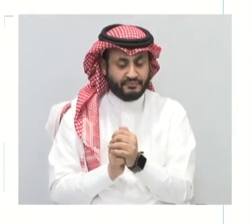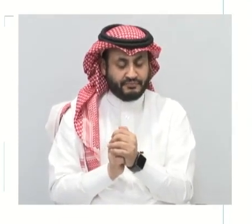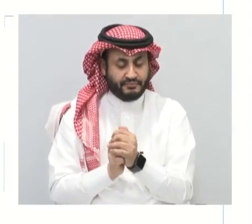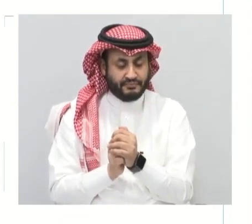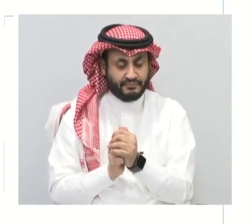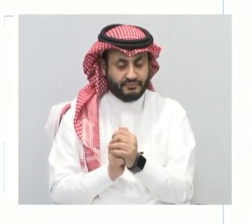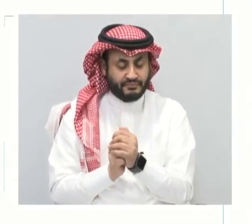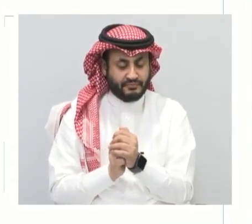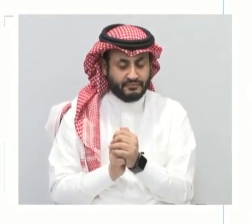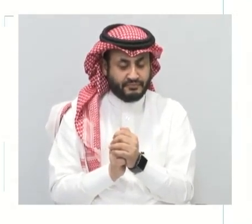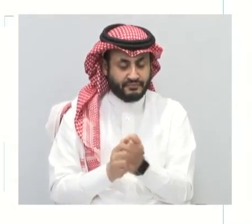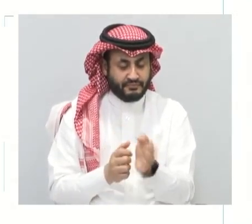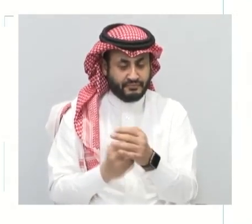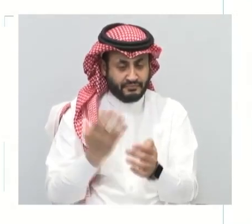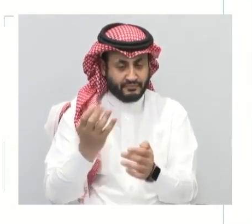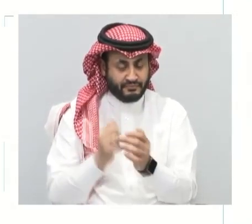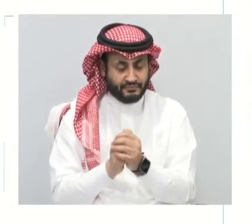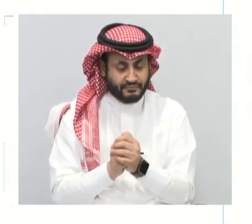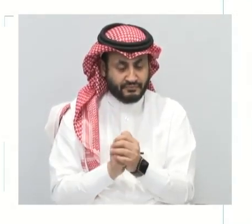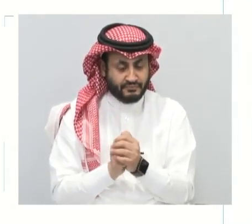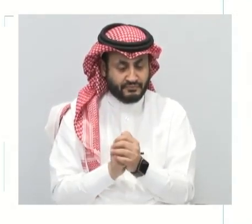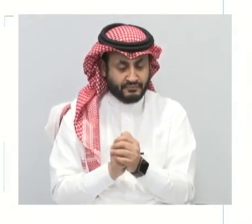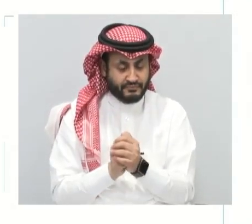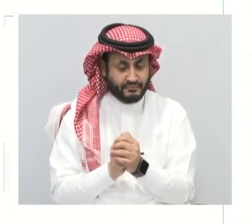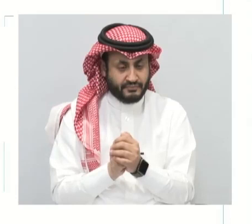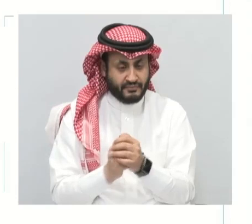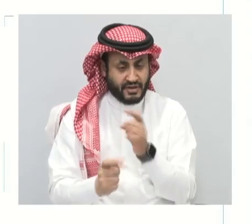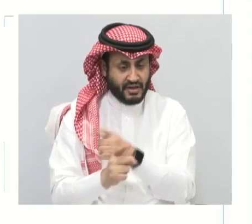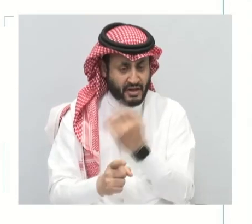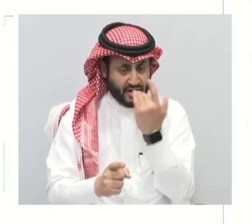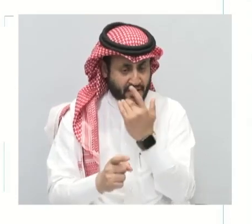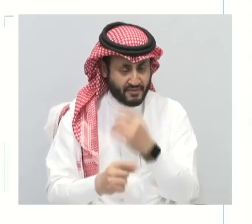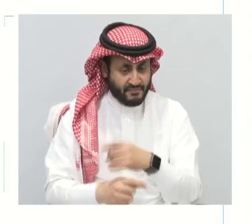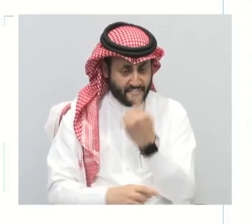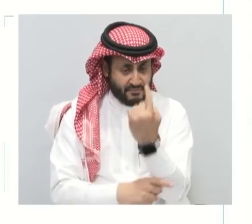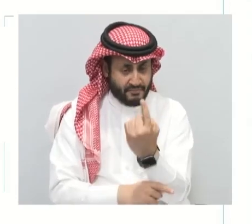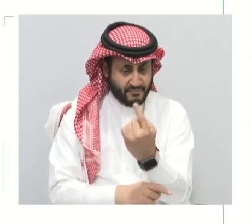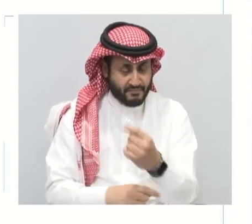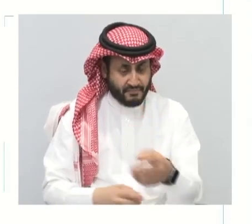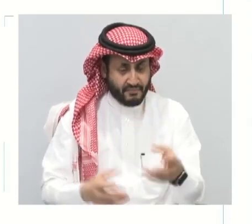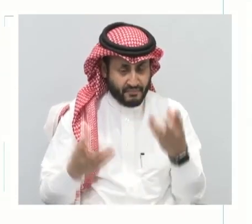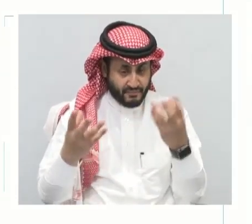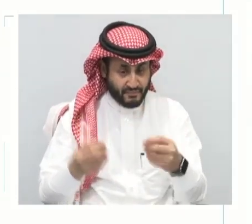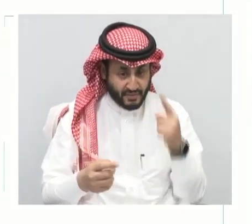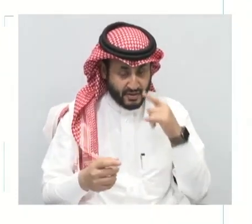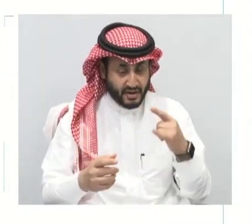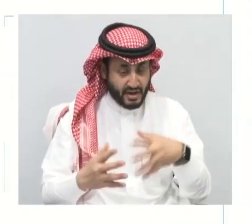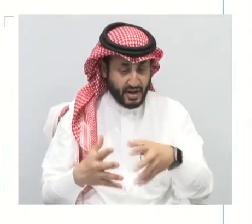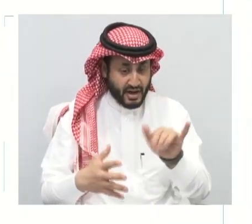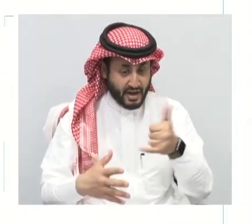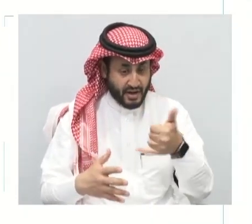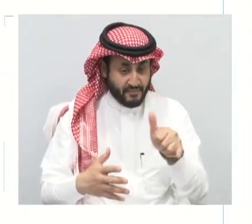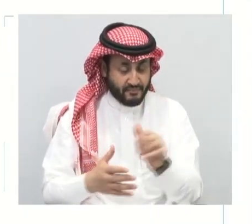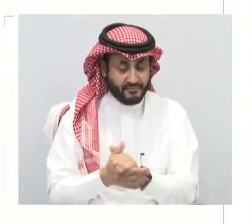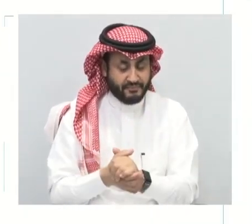their voices. Okay, number four, your English teacher asks about the summer course in London. We can use it